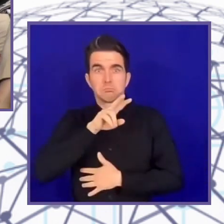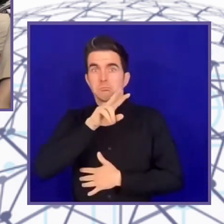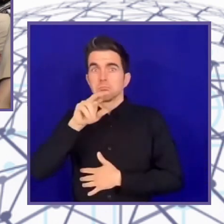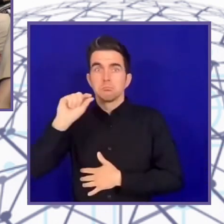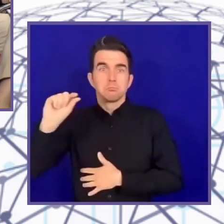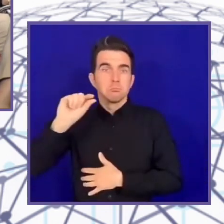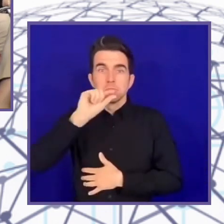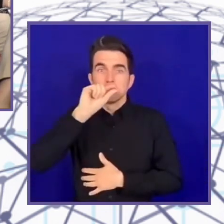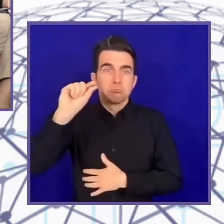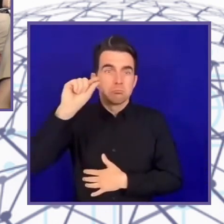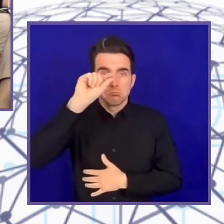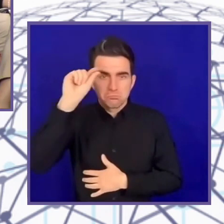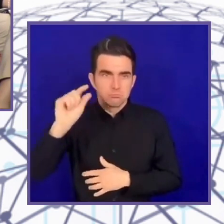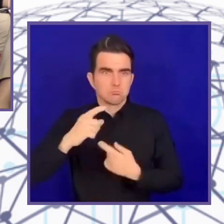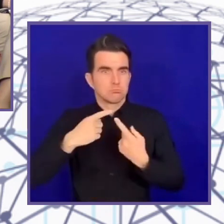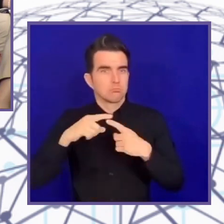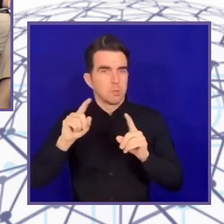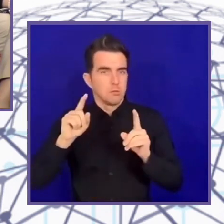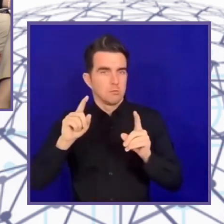Questions?